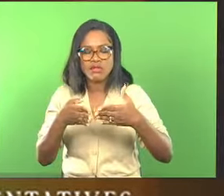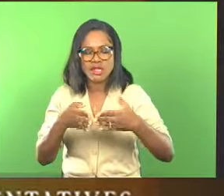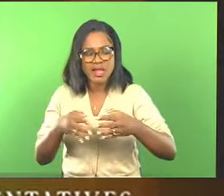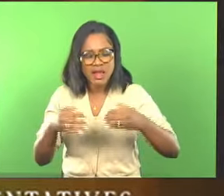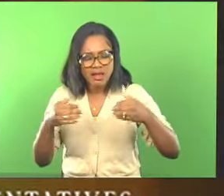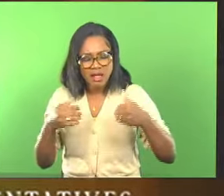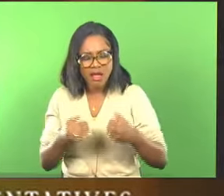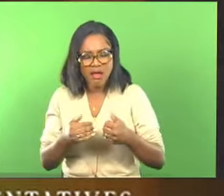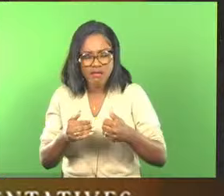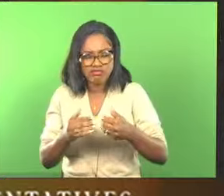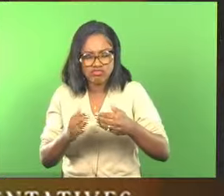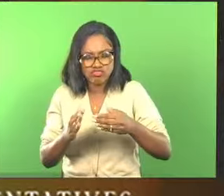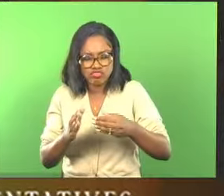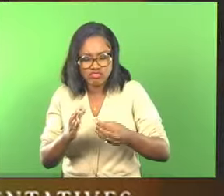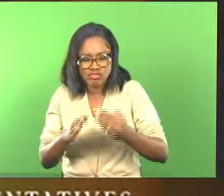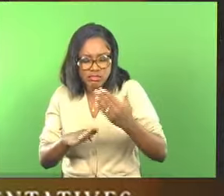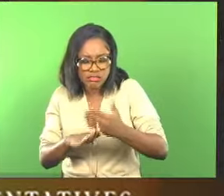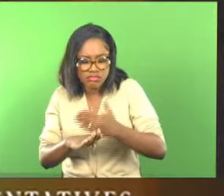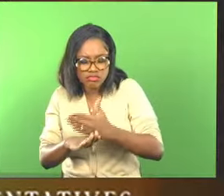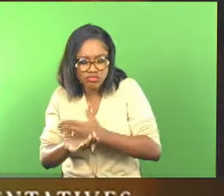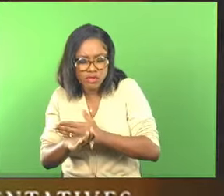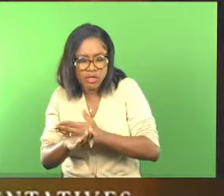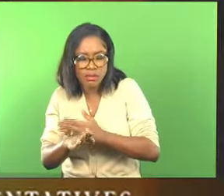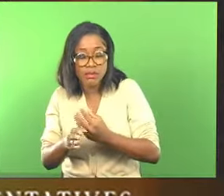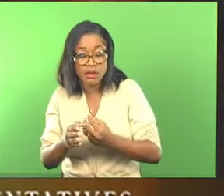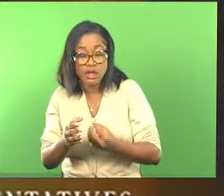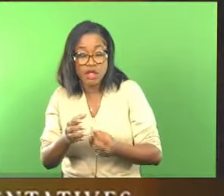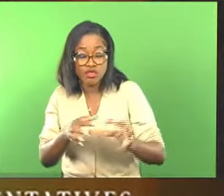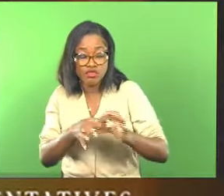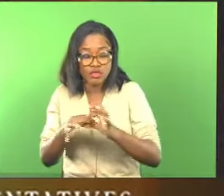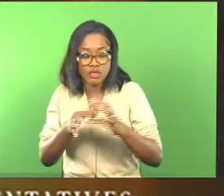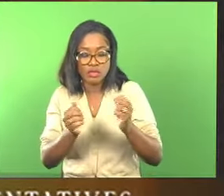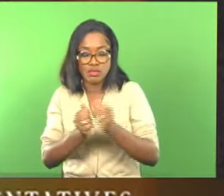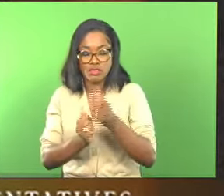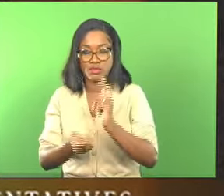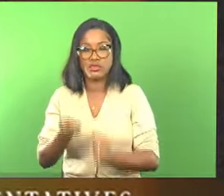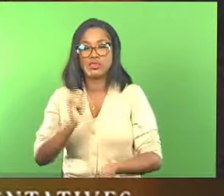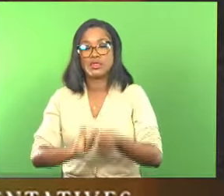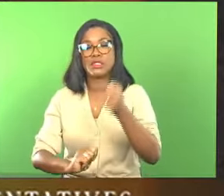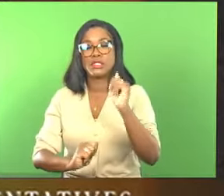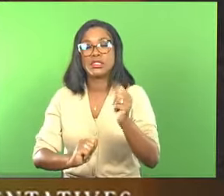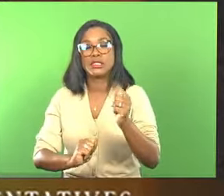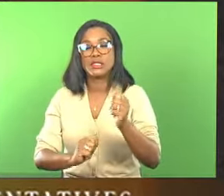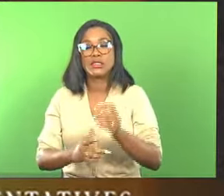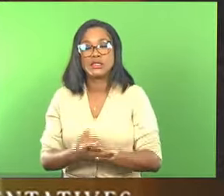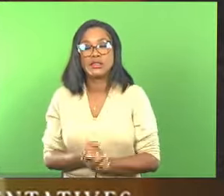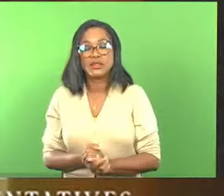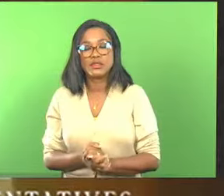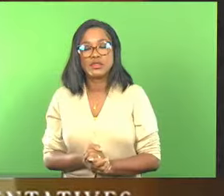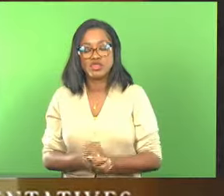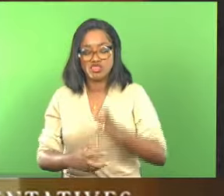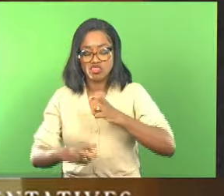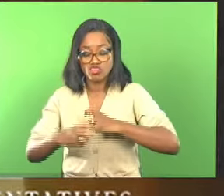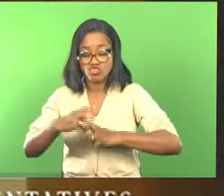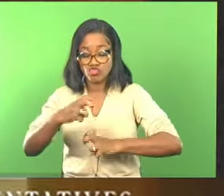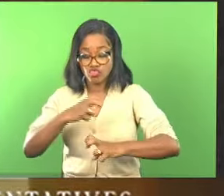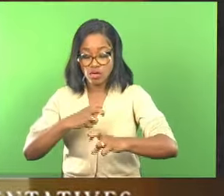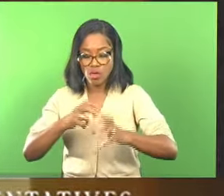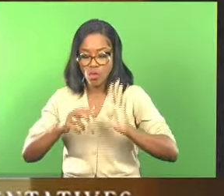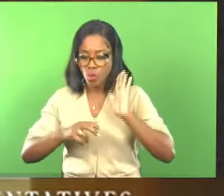with Trinidad and Tobago. Our trade will continue to